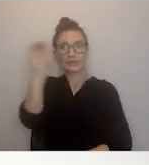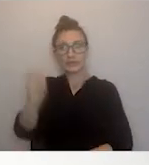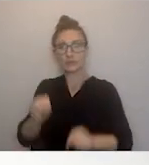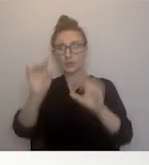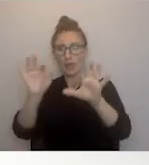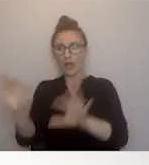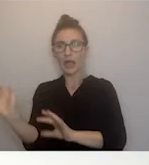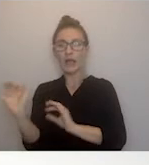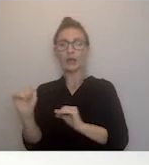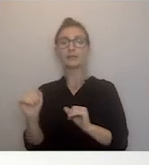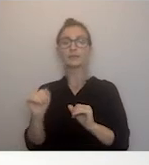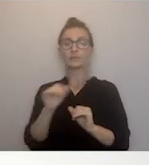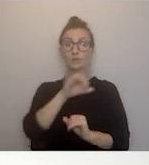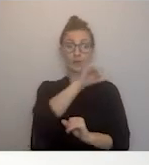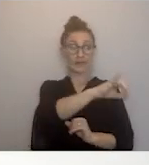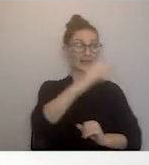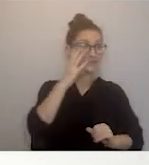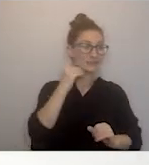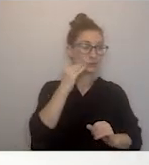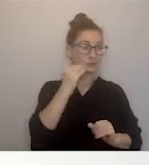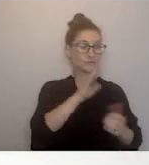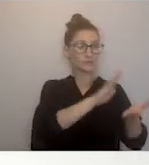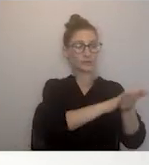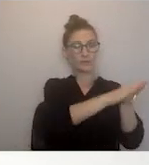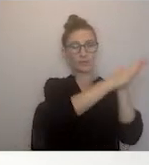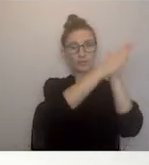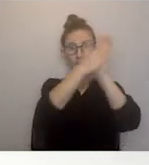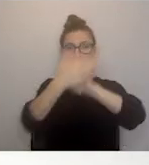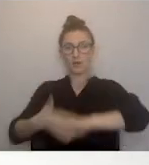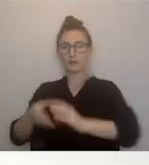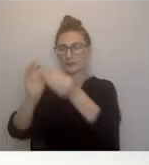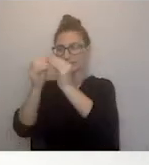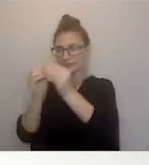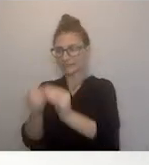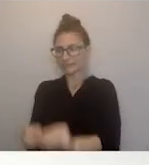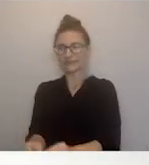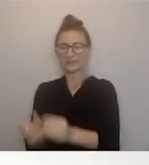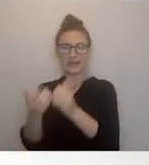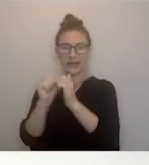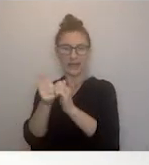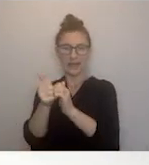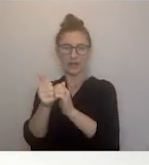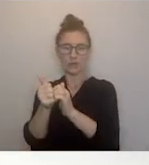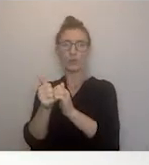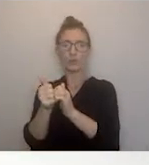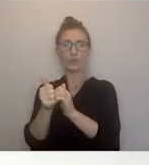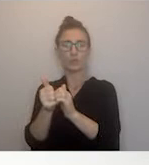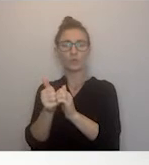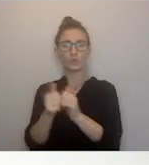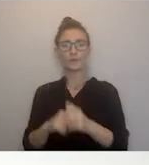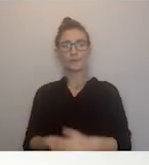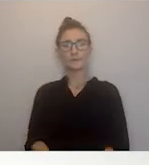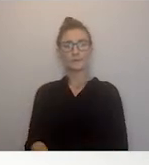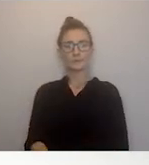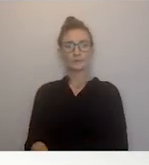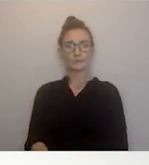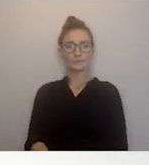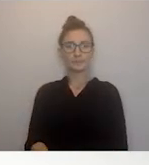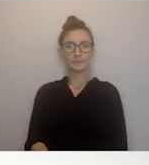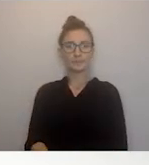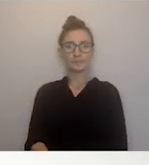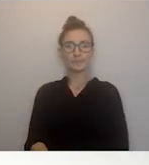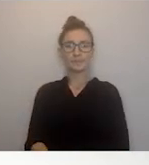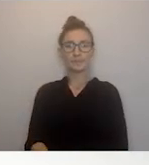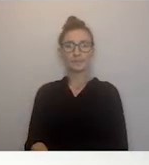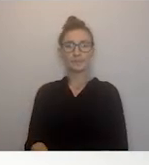want to know statistics, and they want to know percentages. So how can you take all of that qualitative data of students saying great things and turn it